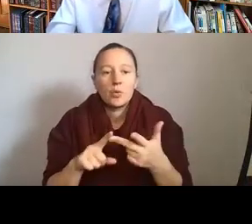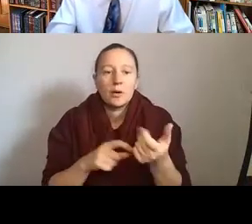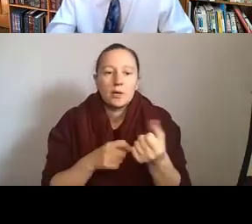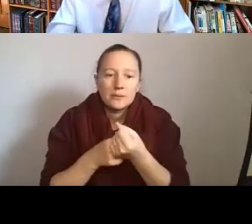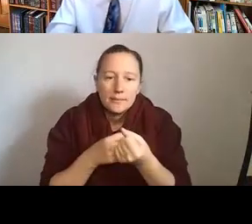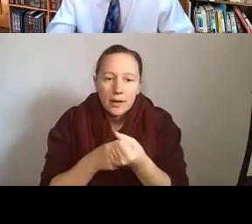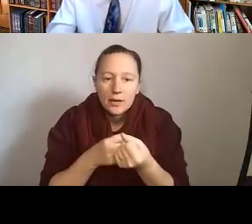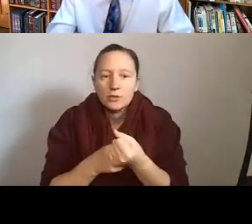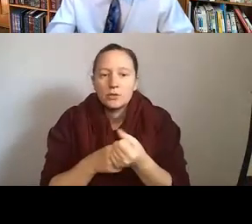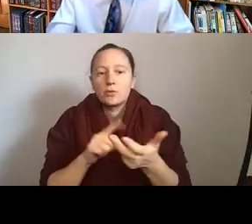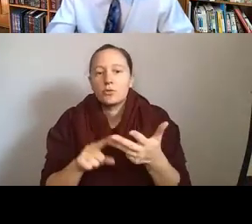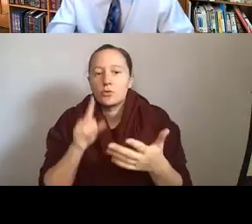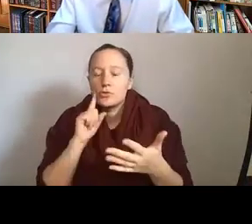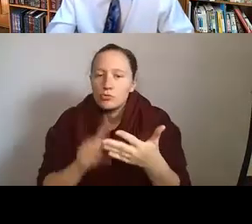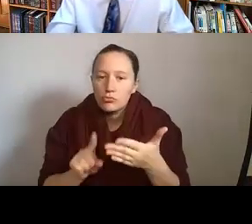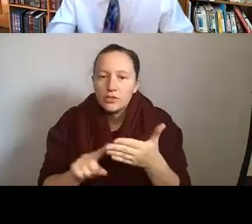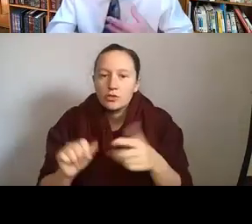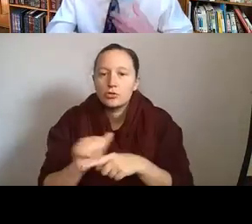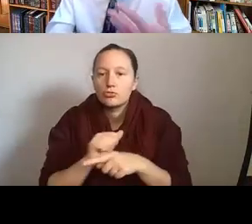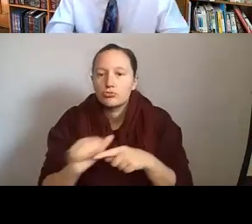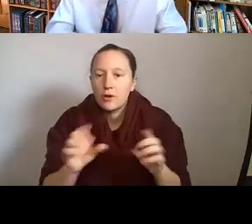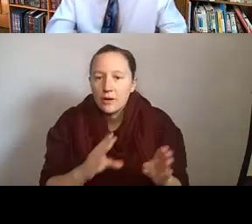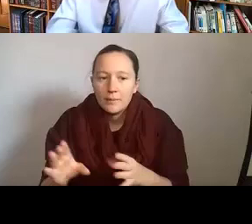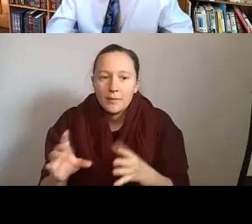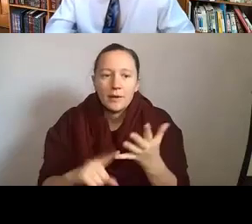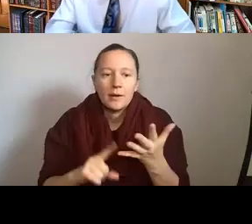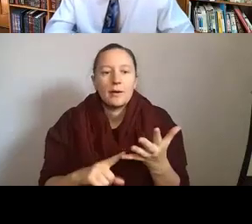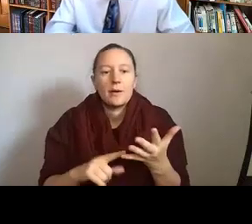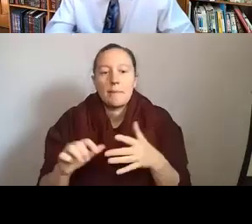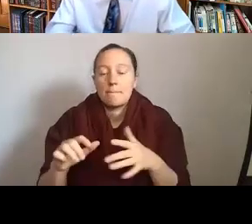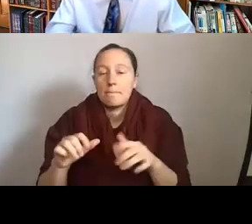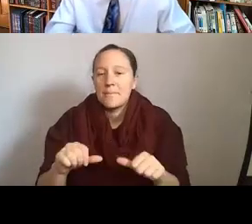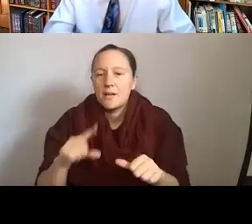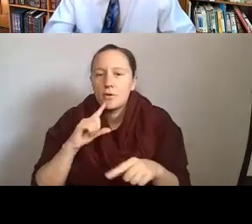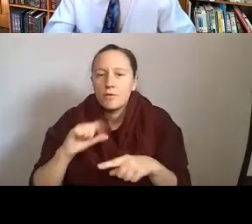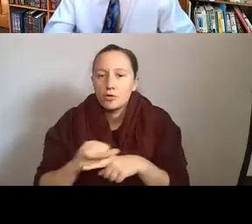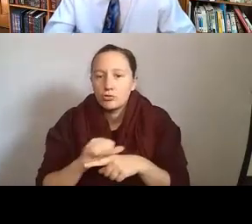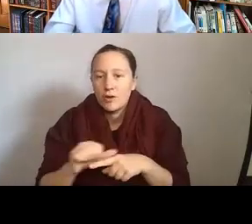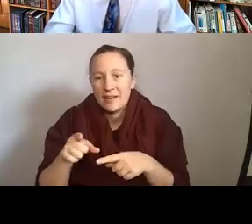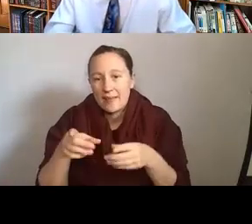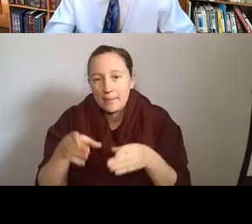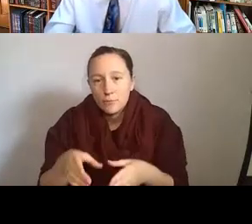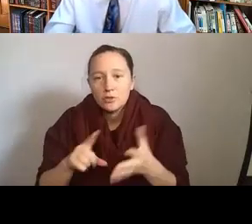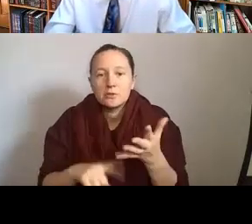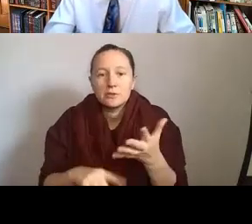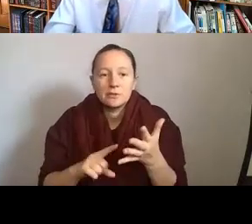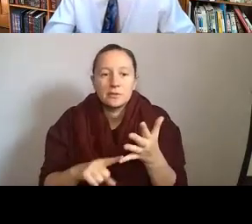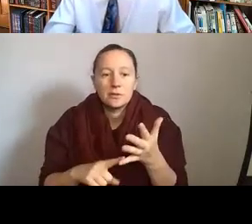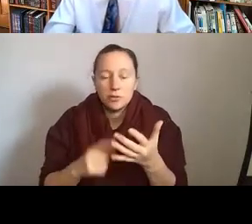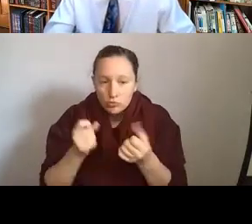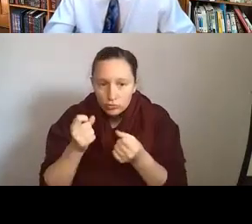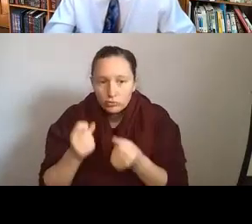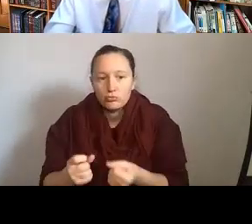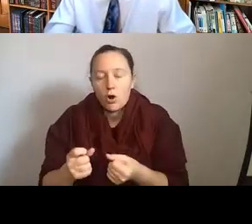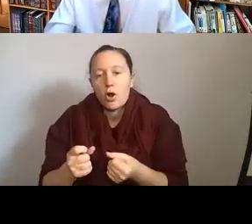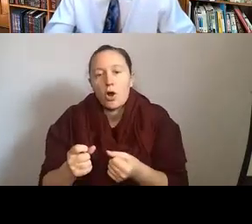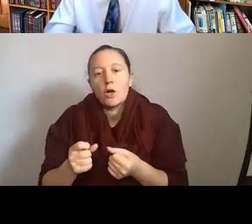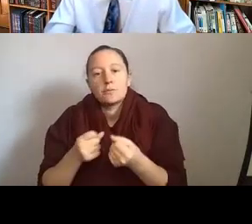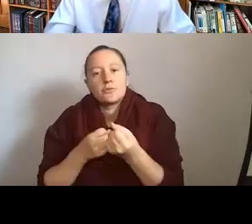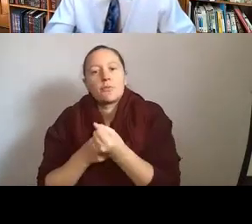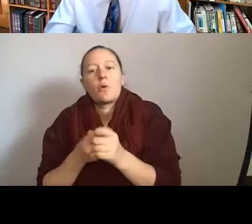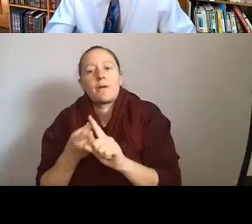Is there an effective research training plan? What's the potential for training this individual? And is there a strong institutional commitment